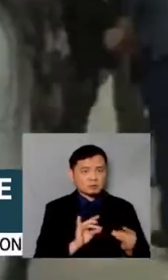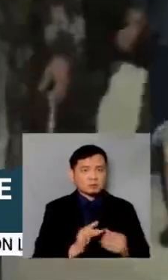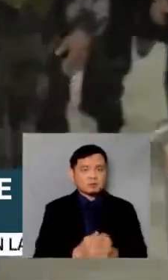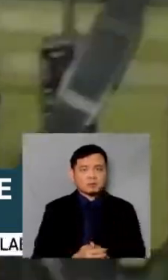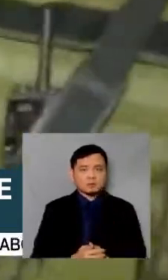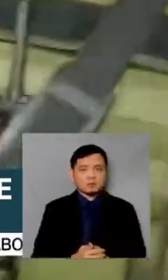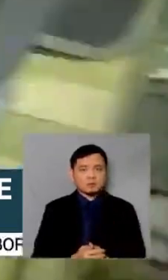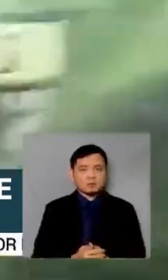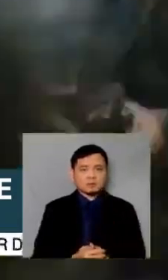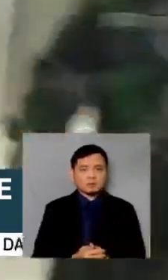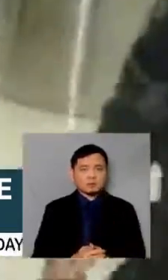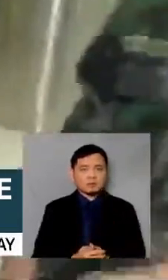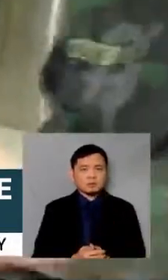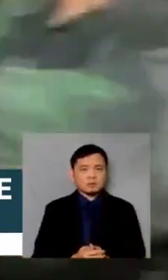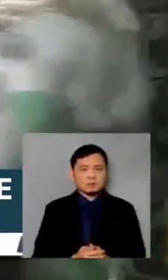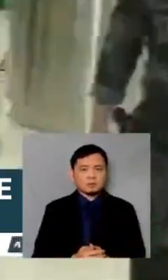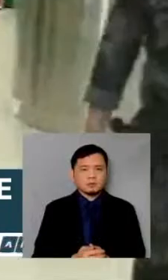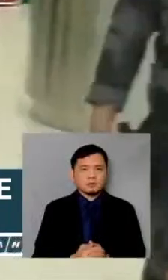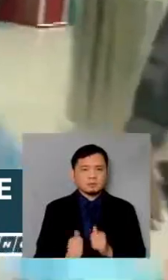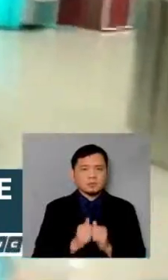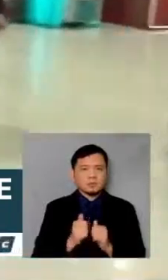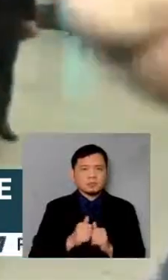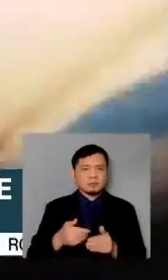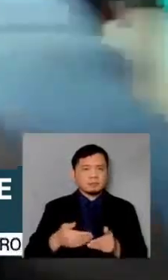previous statement